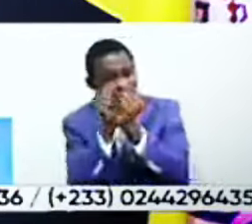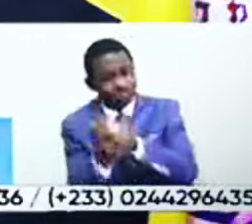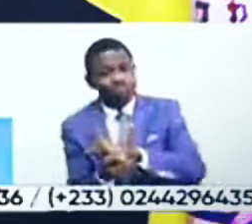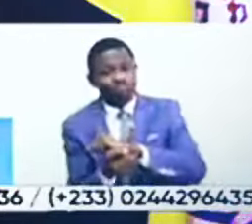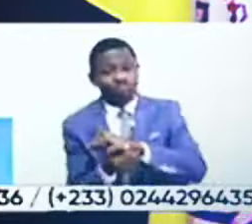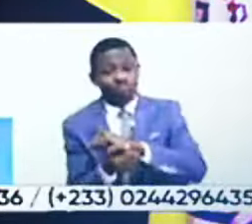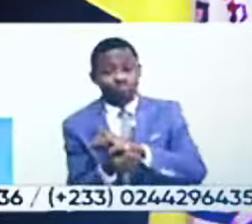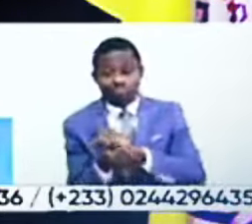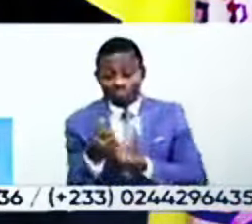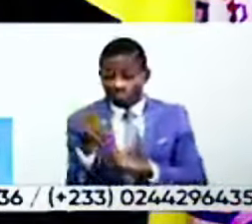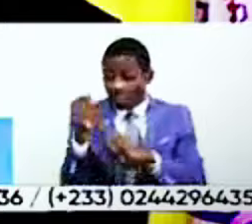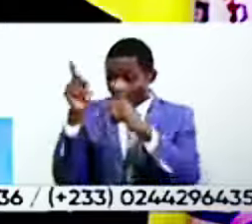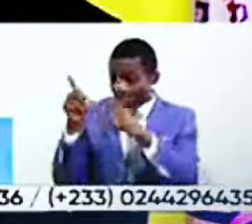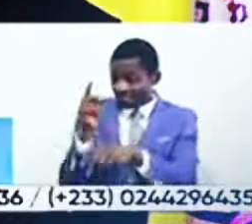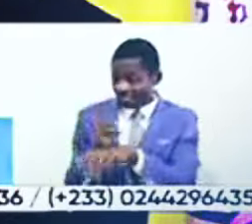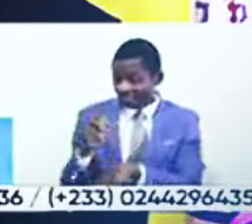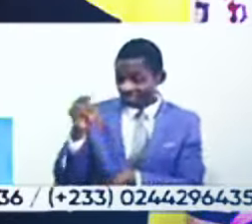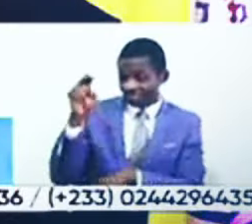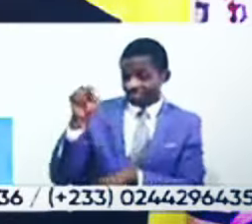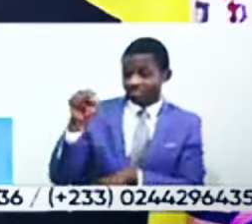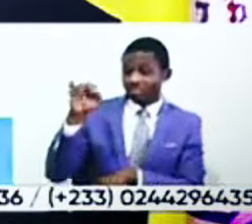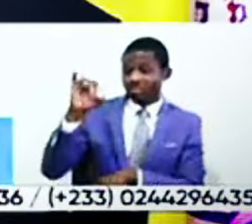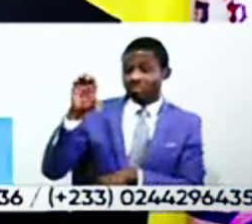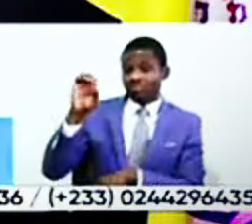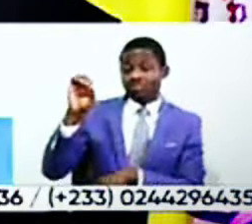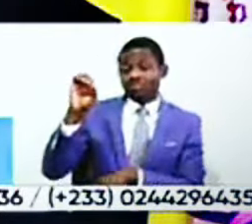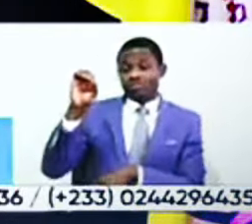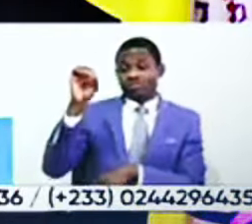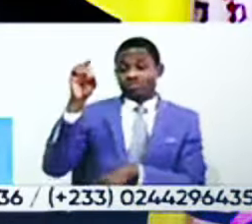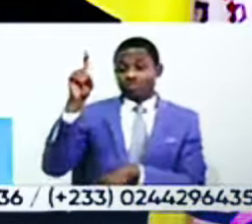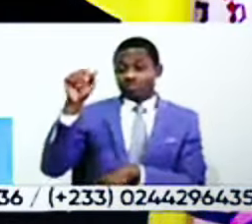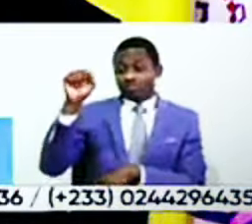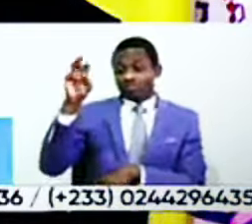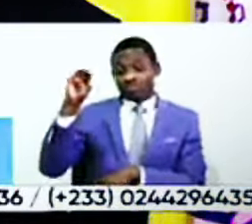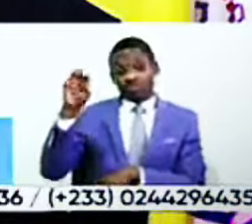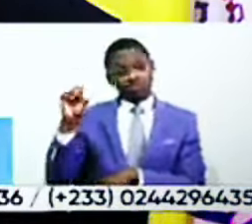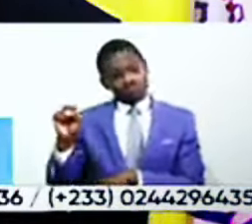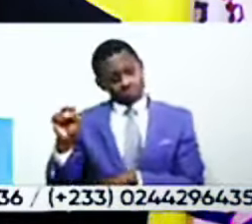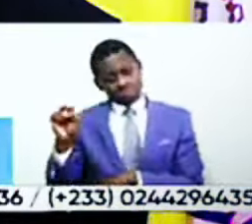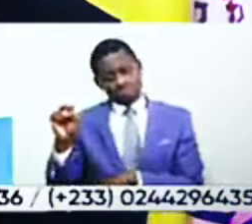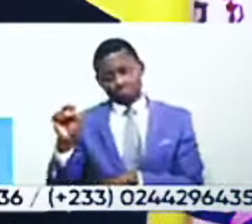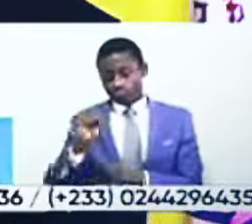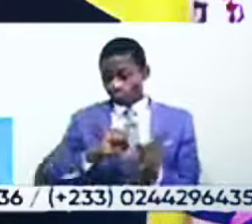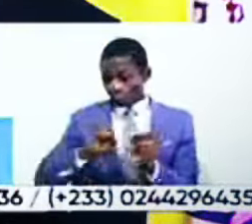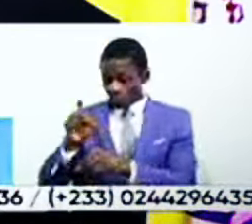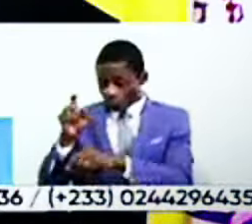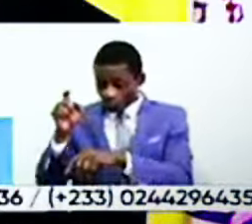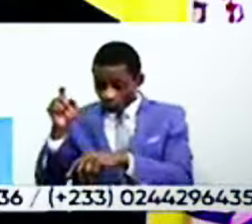Nicodemus went to Jesus by Nicodemus night. Called Jesus and he said, I know you don't come from here.